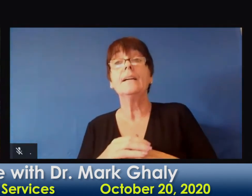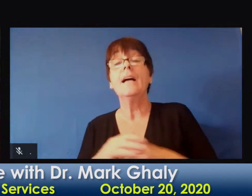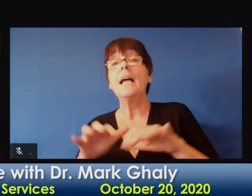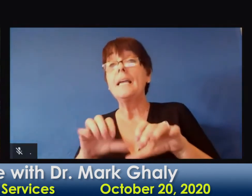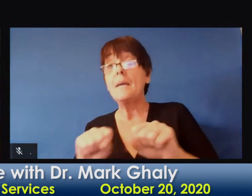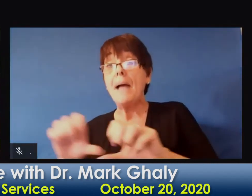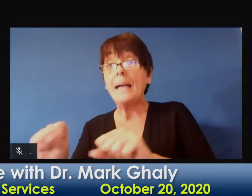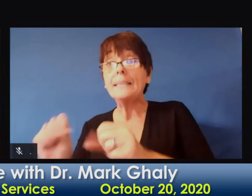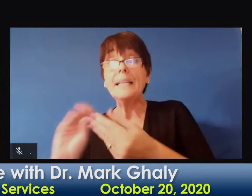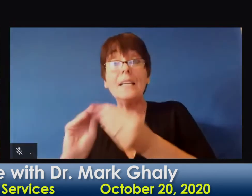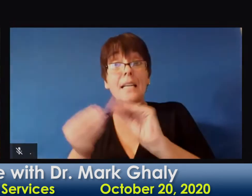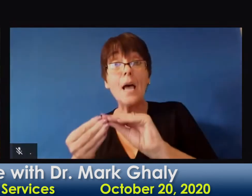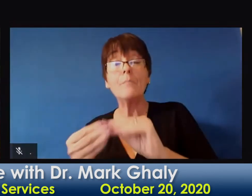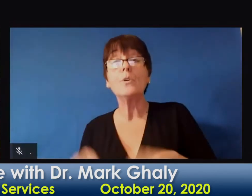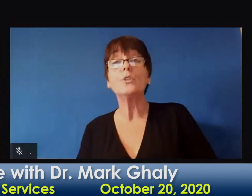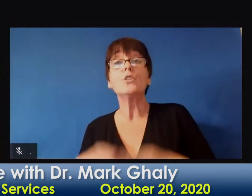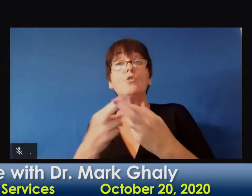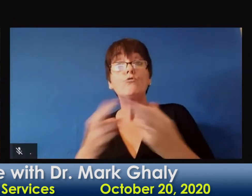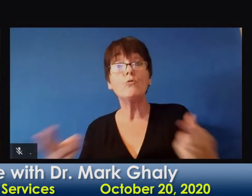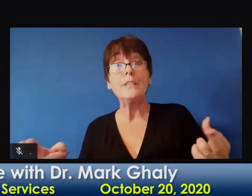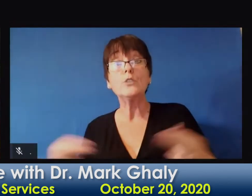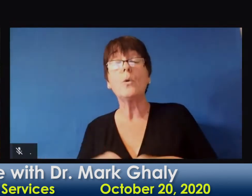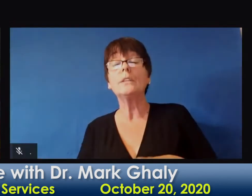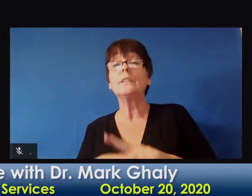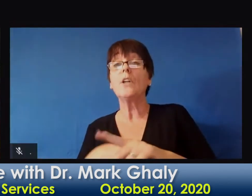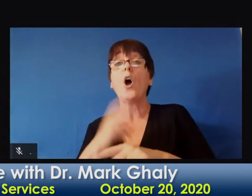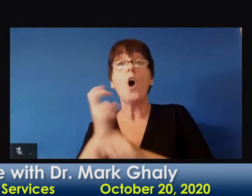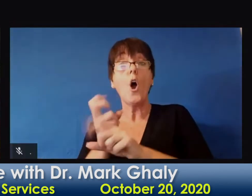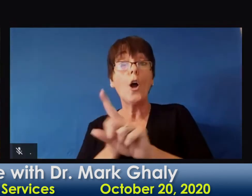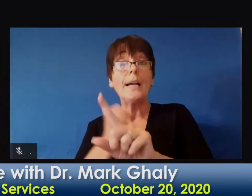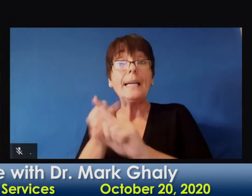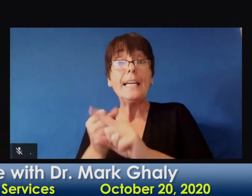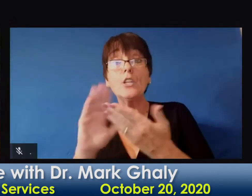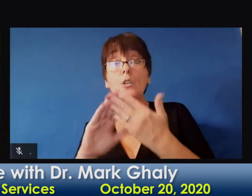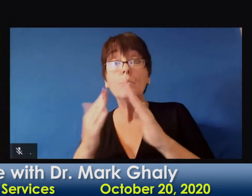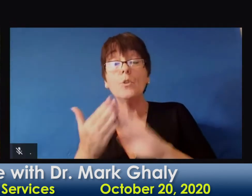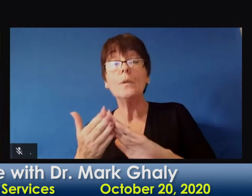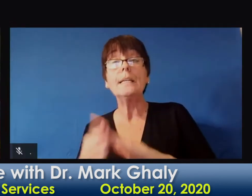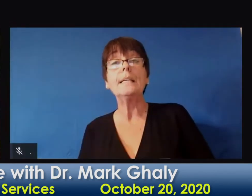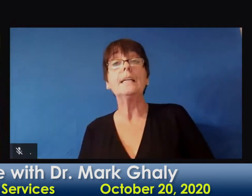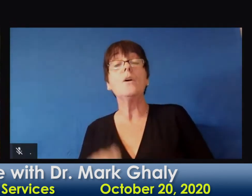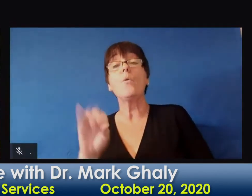in certain hard-hit communities or industries. It certainly could